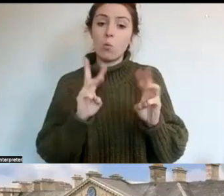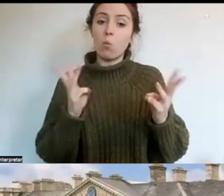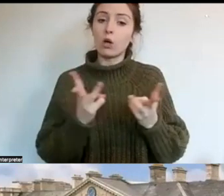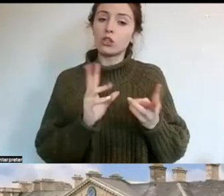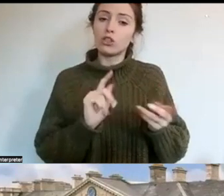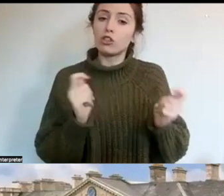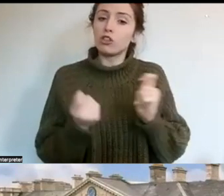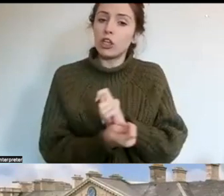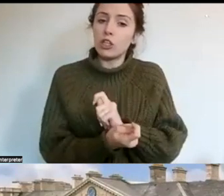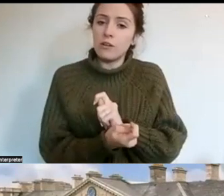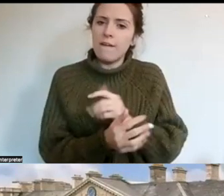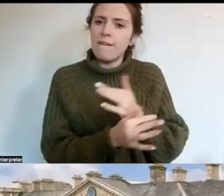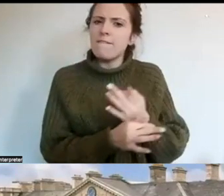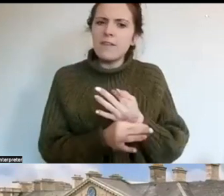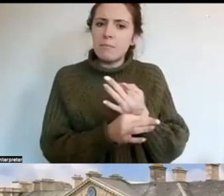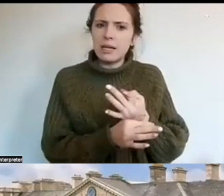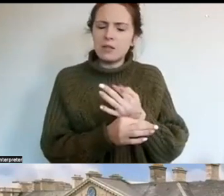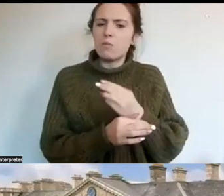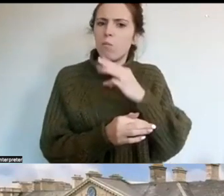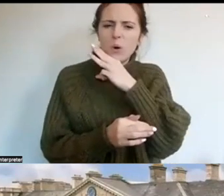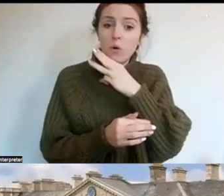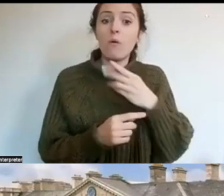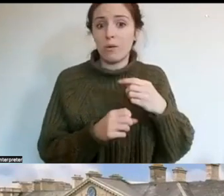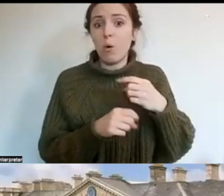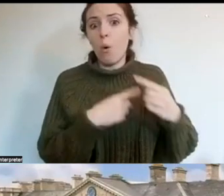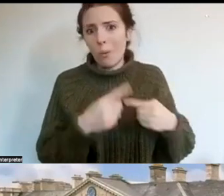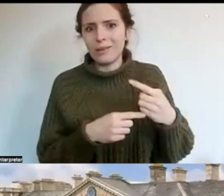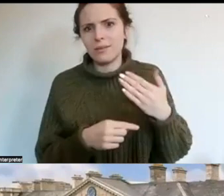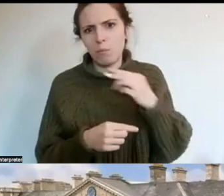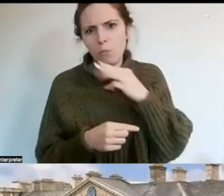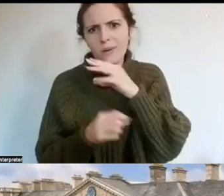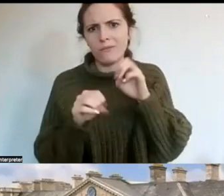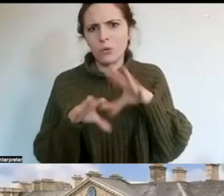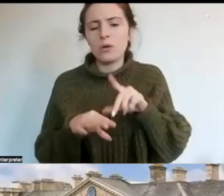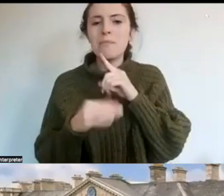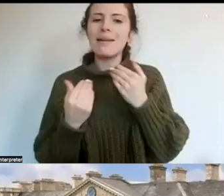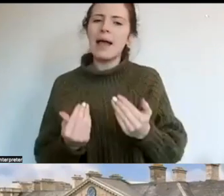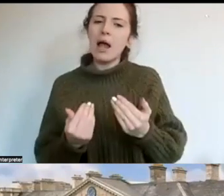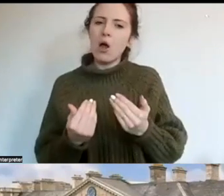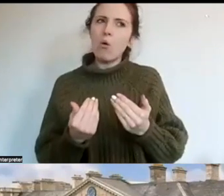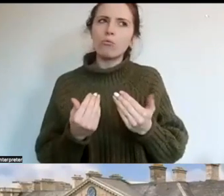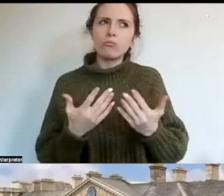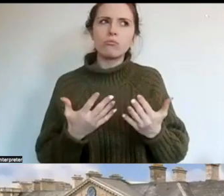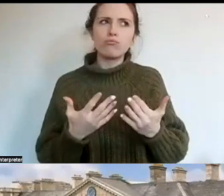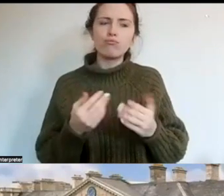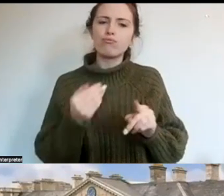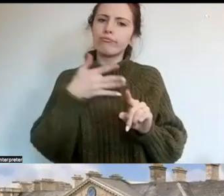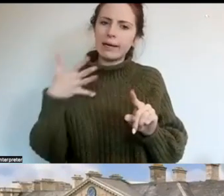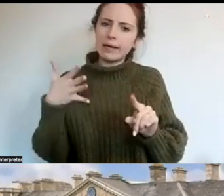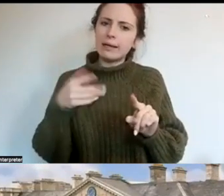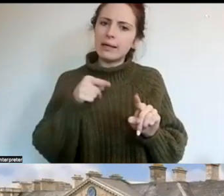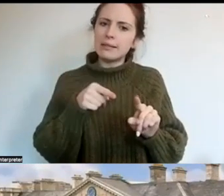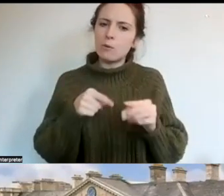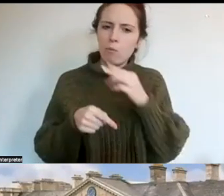more significant. Not that they weren't always significant, but we're having a better appreciation of that significance. And you know, I was very